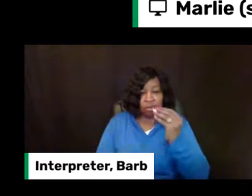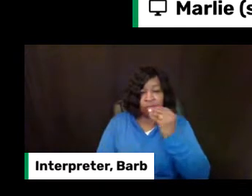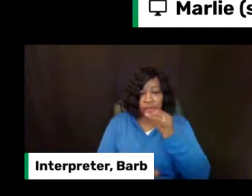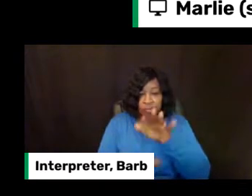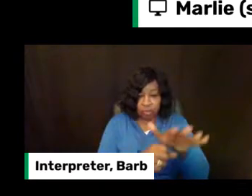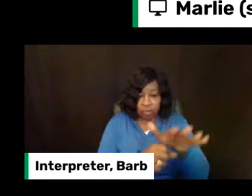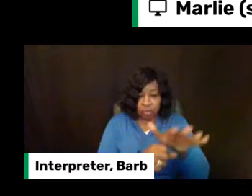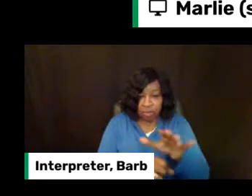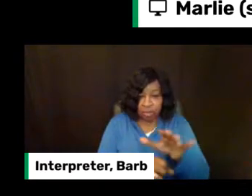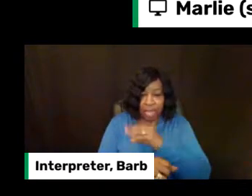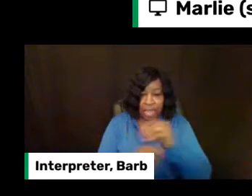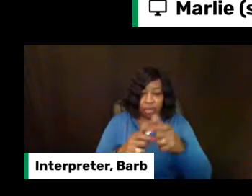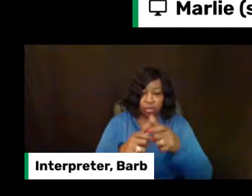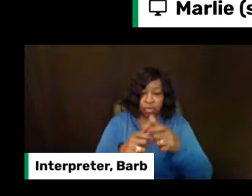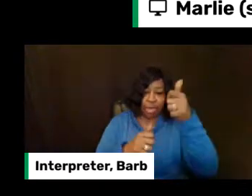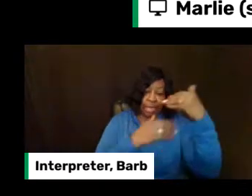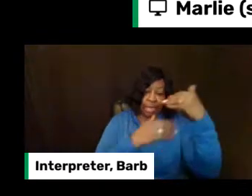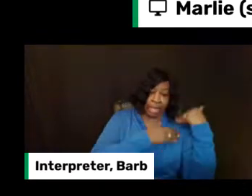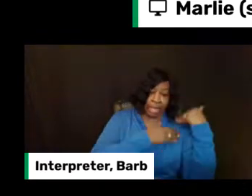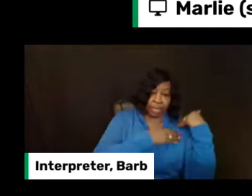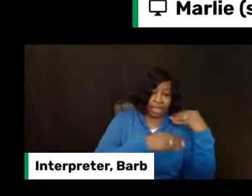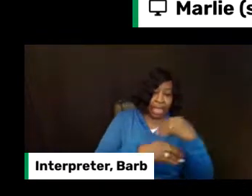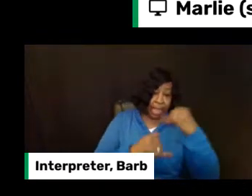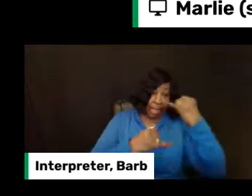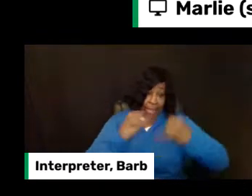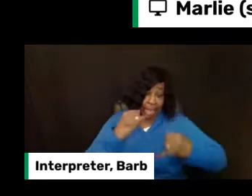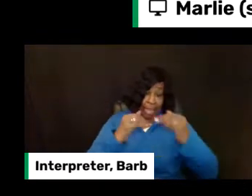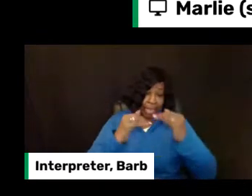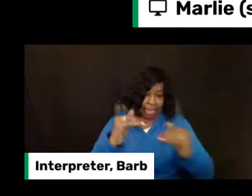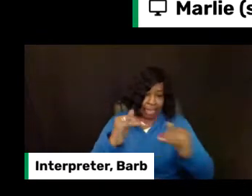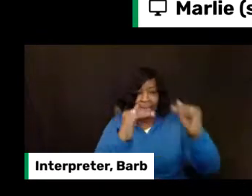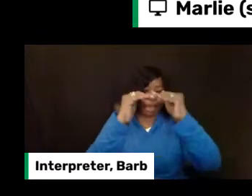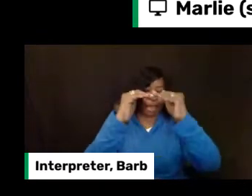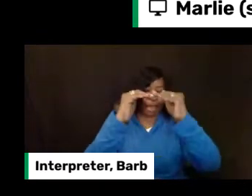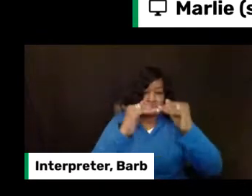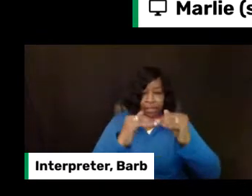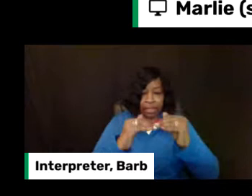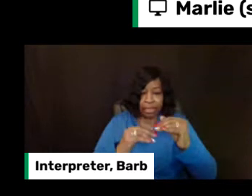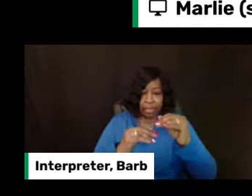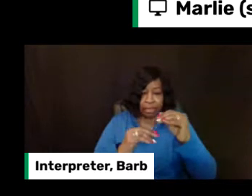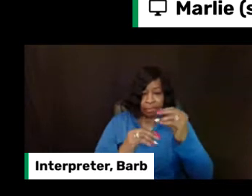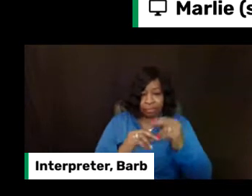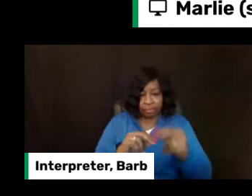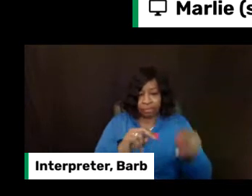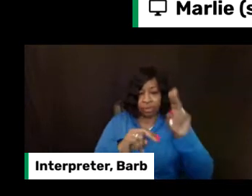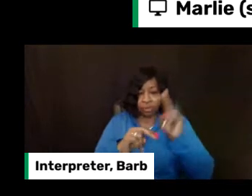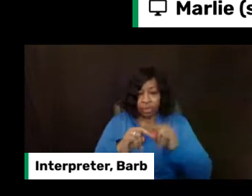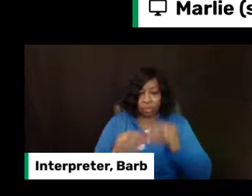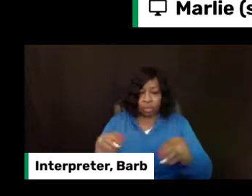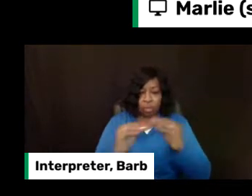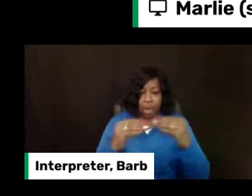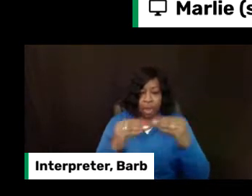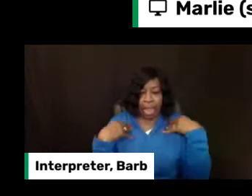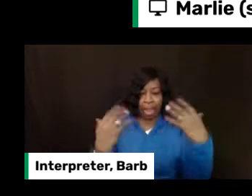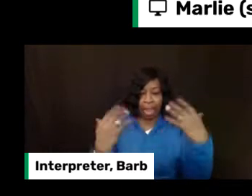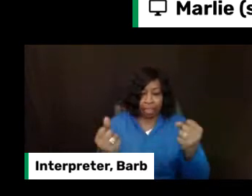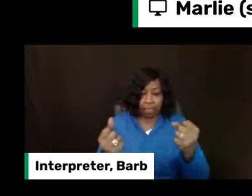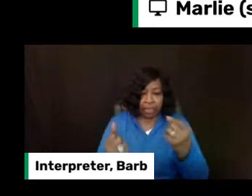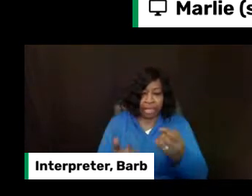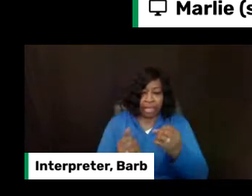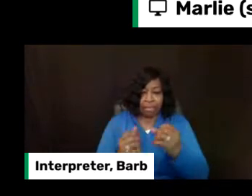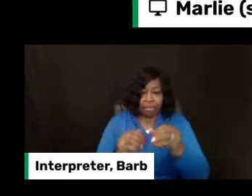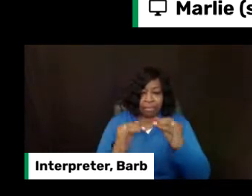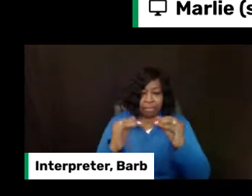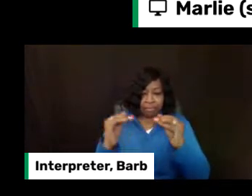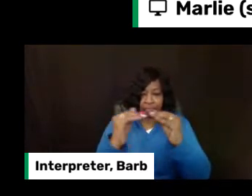accountability. And last but not least, equity. Build a more healthy, equitable, and sustainable food system